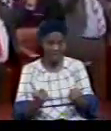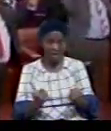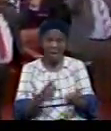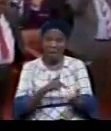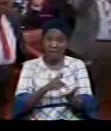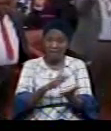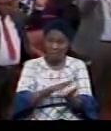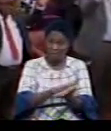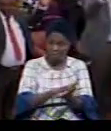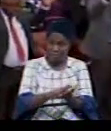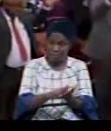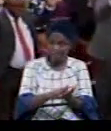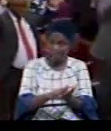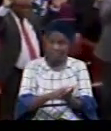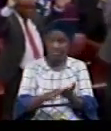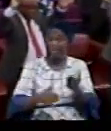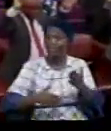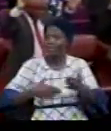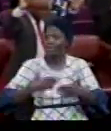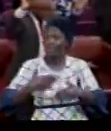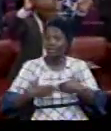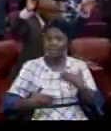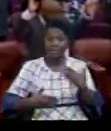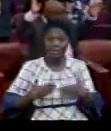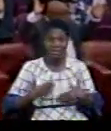purity, joy,